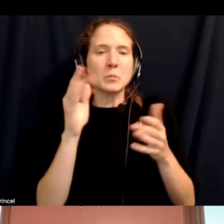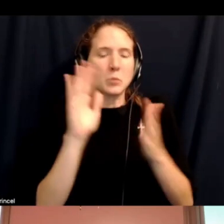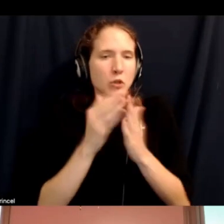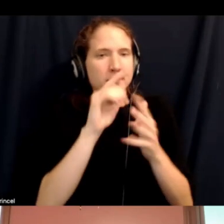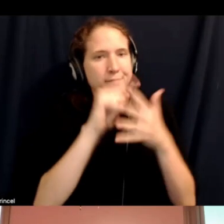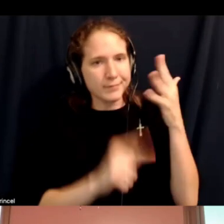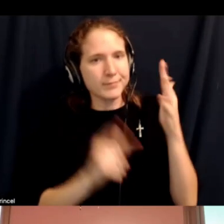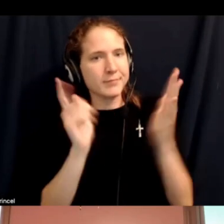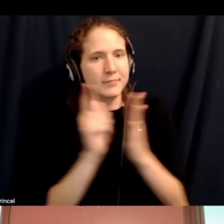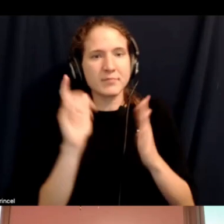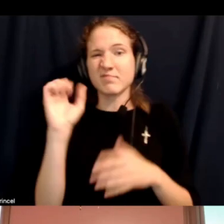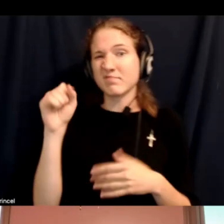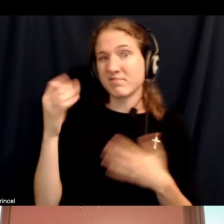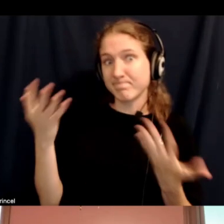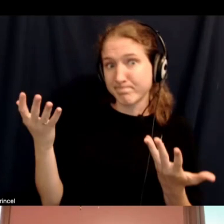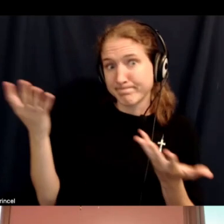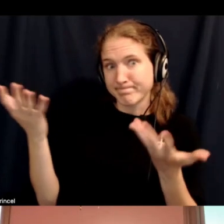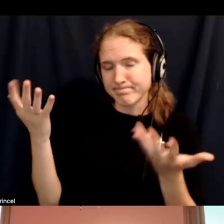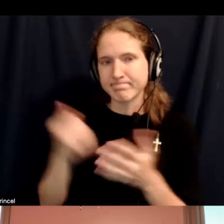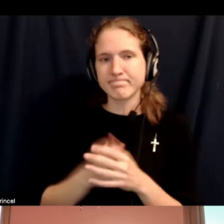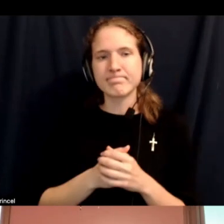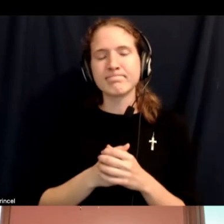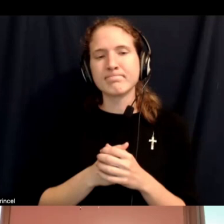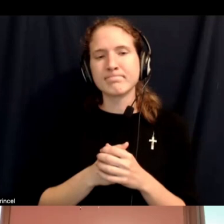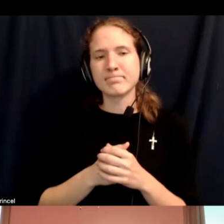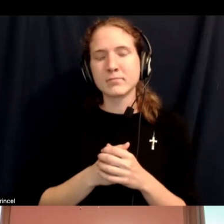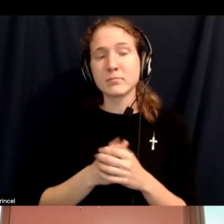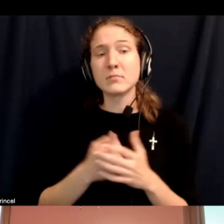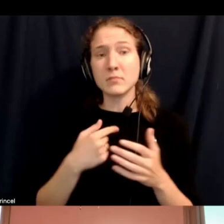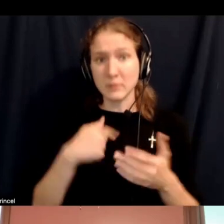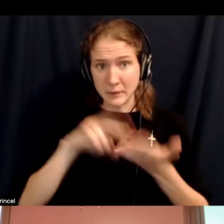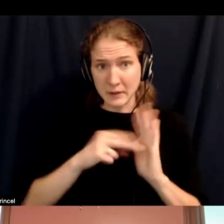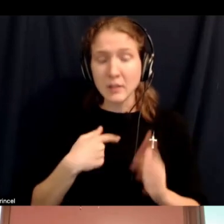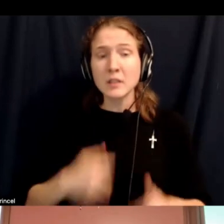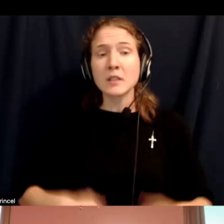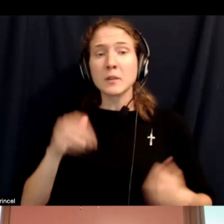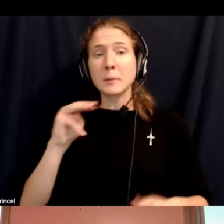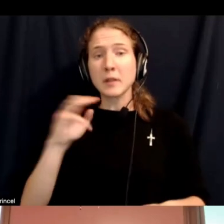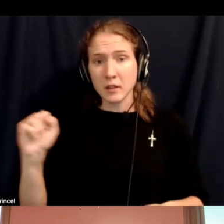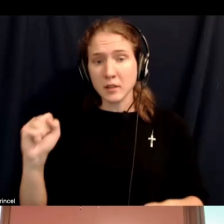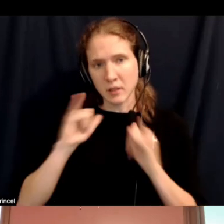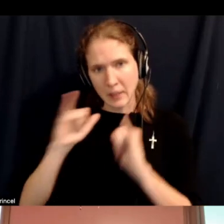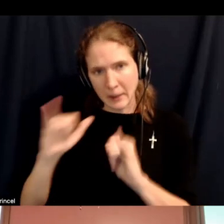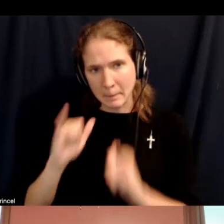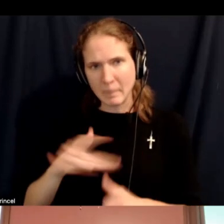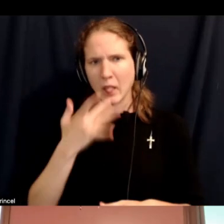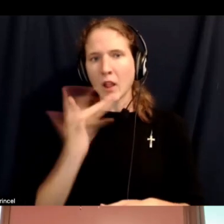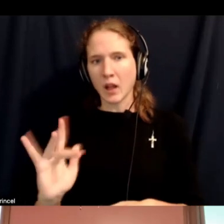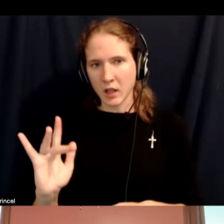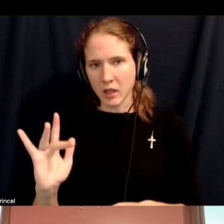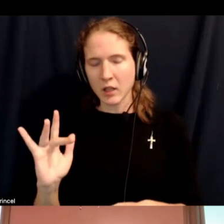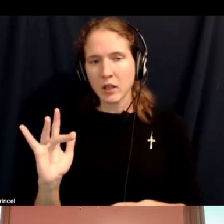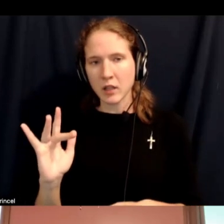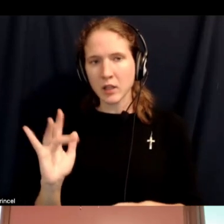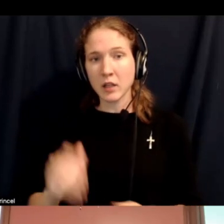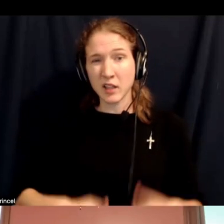appalling. And I mean, I live in Massachusetts, as do you. I feel very lucky to